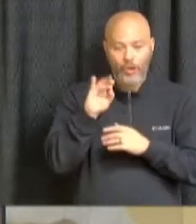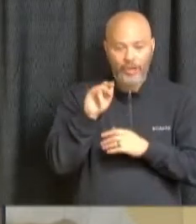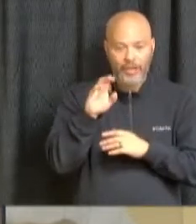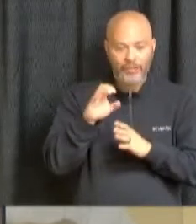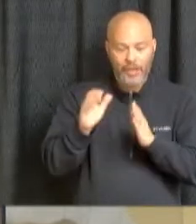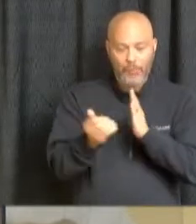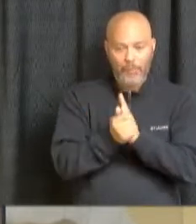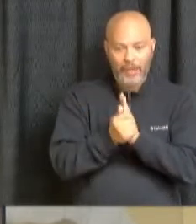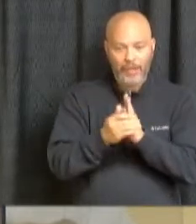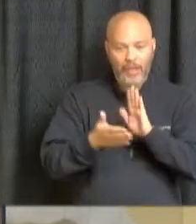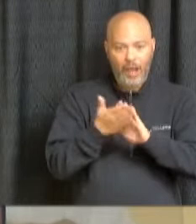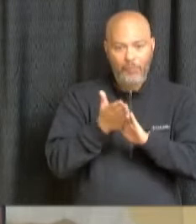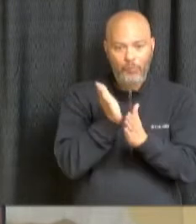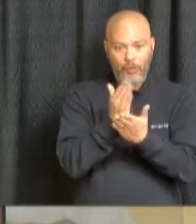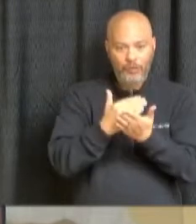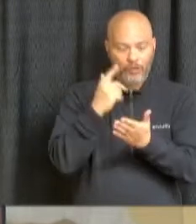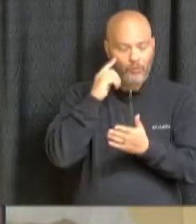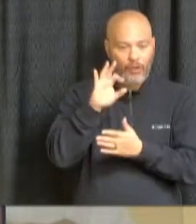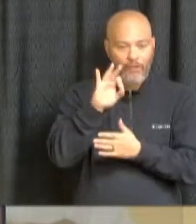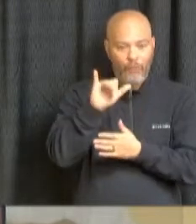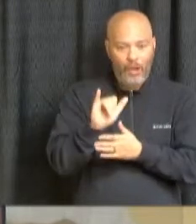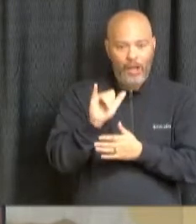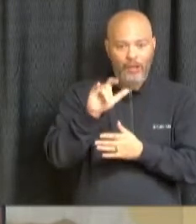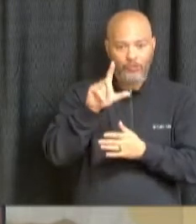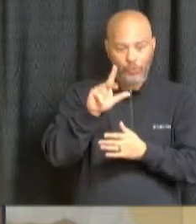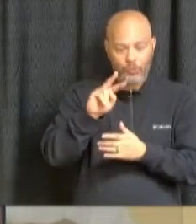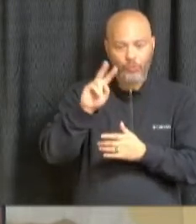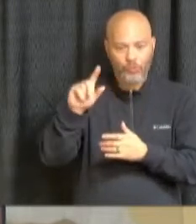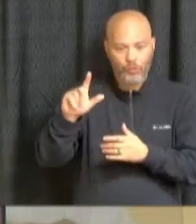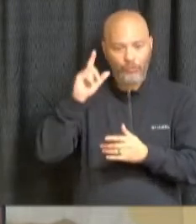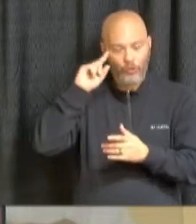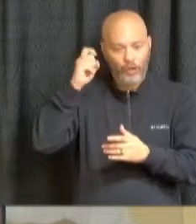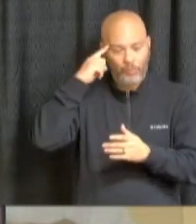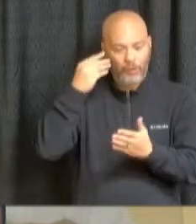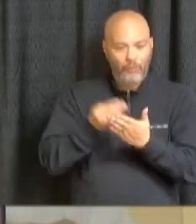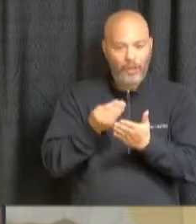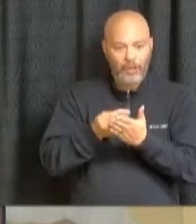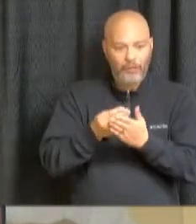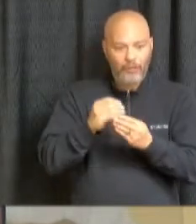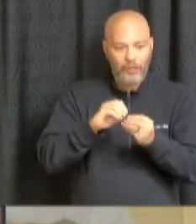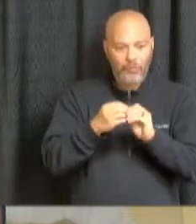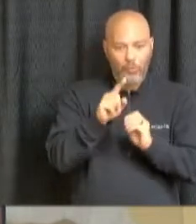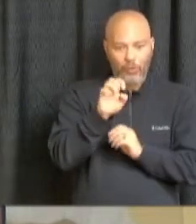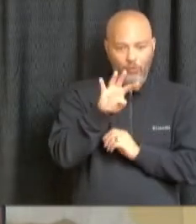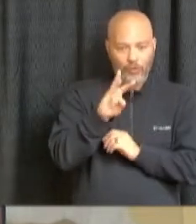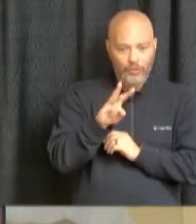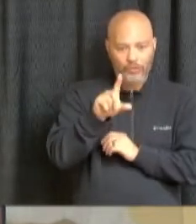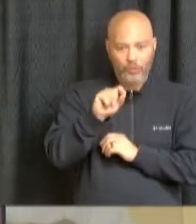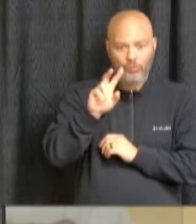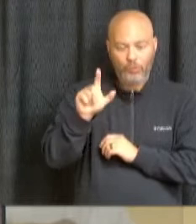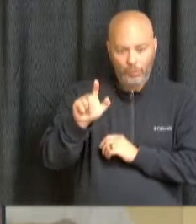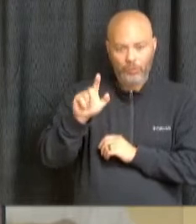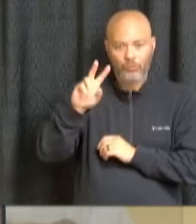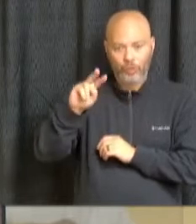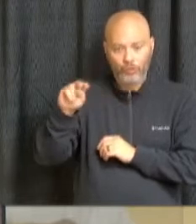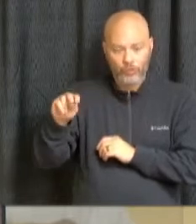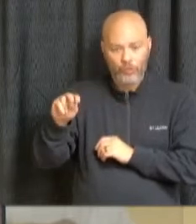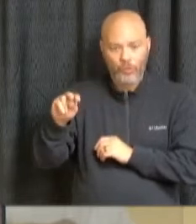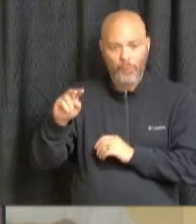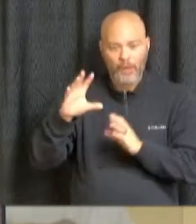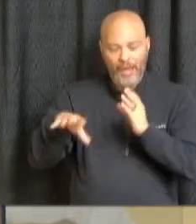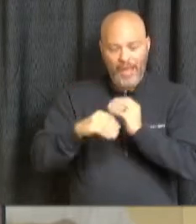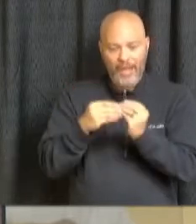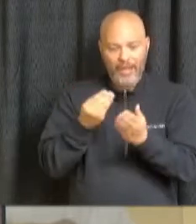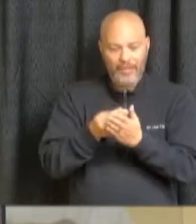ordinance amending the operating budgets for fiscal year 2023 for governmental funds. Ordinance 146, 2021-22 to